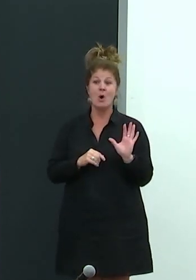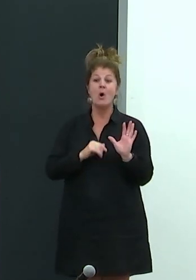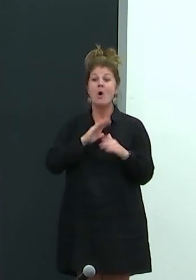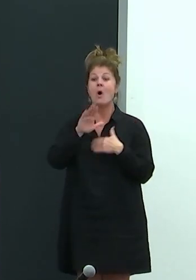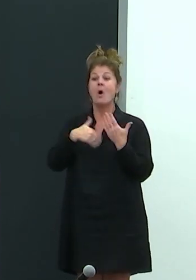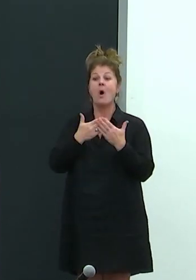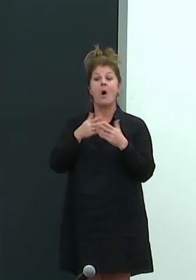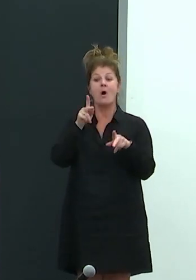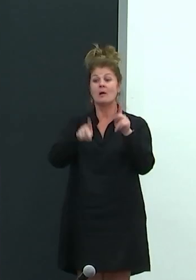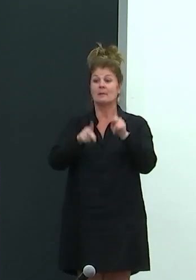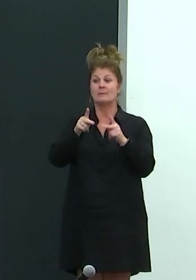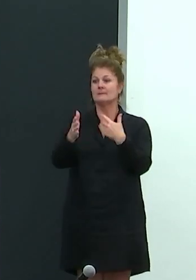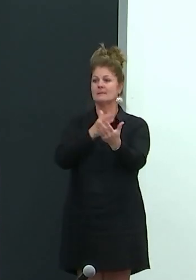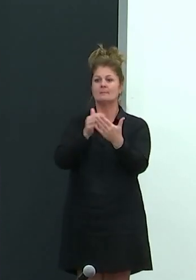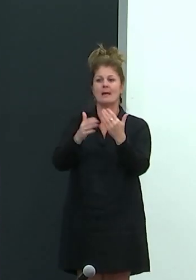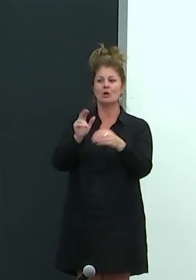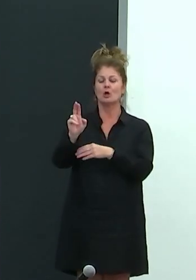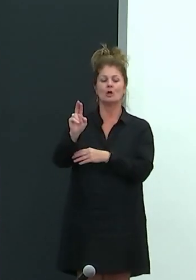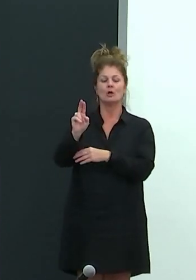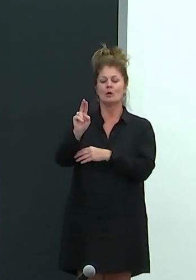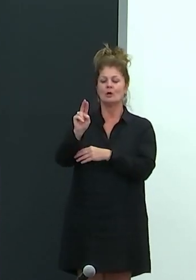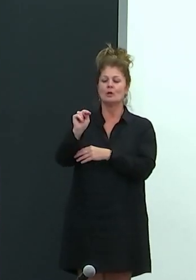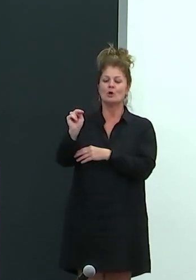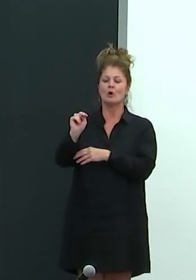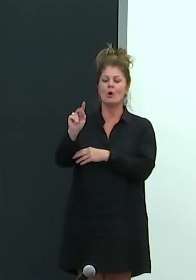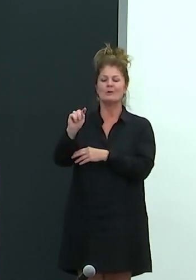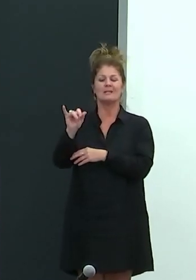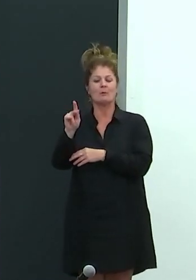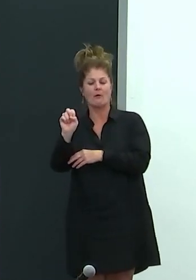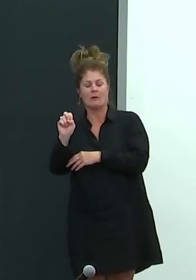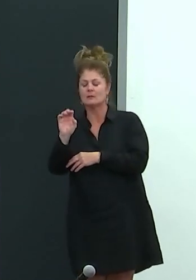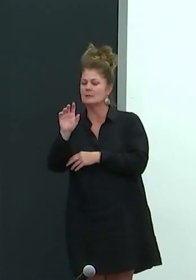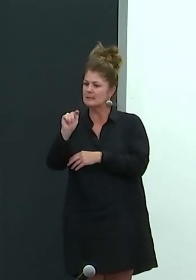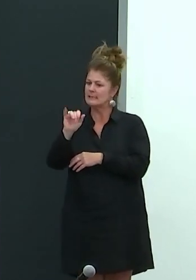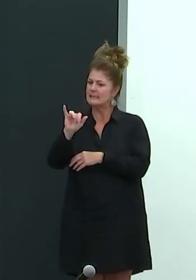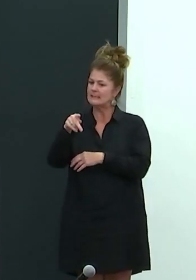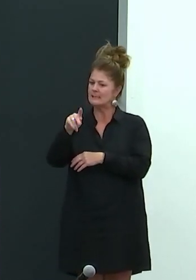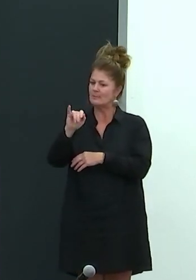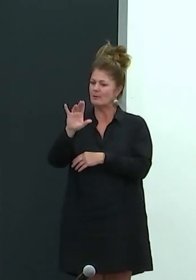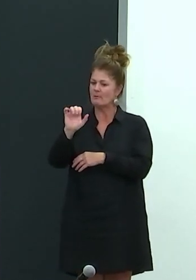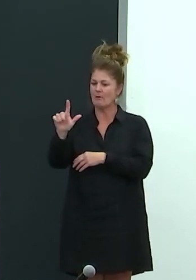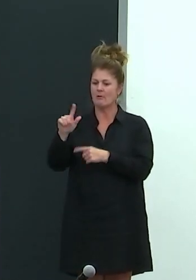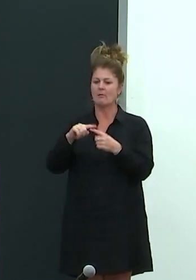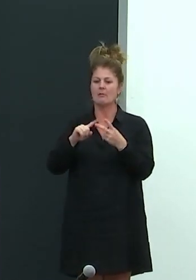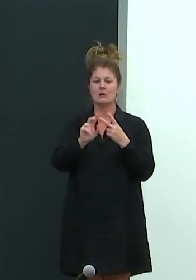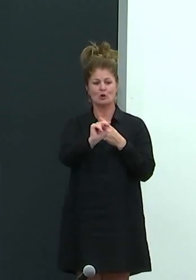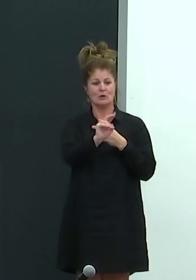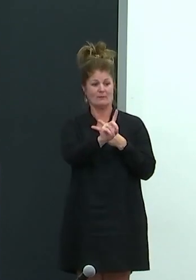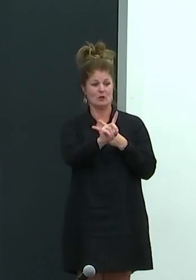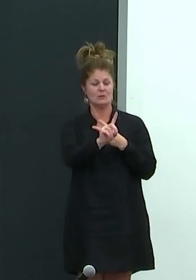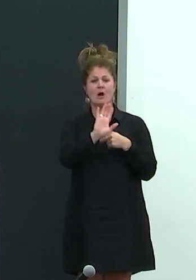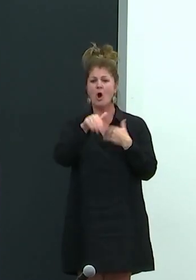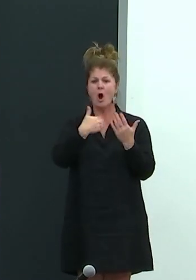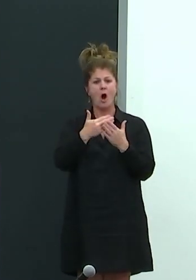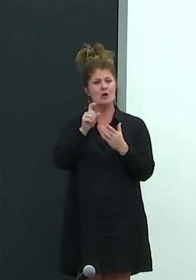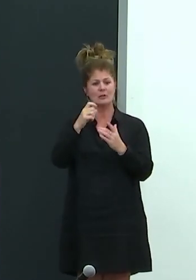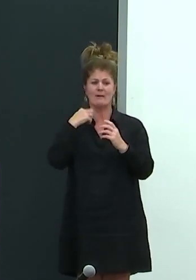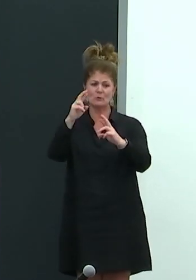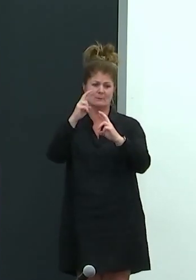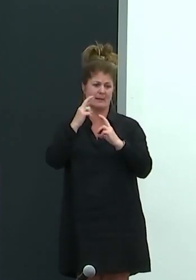they're neurotypical or neurodiverse, deserve dignity, respect, and an